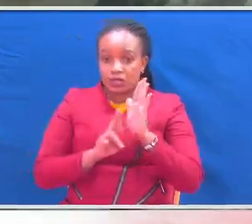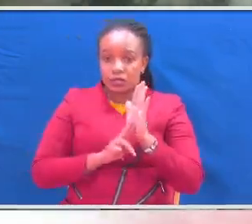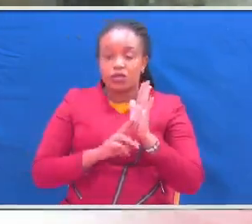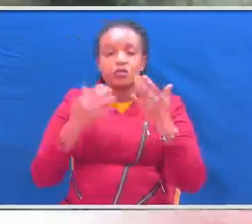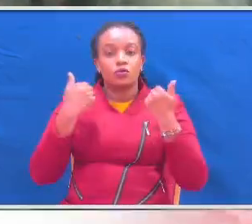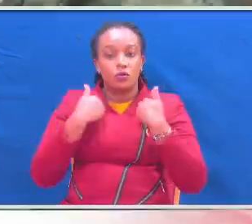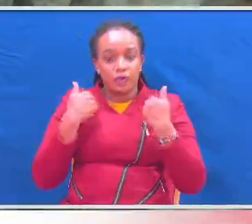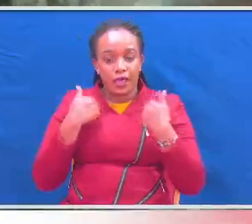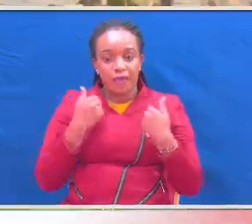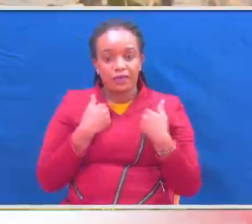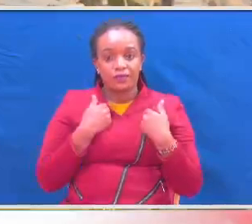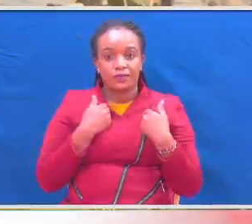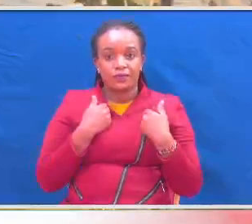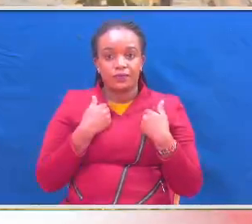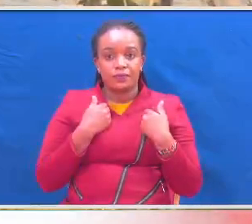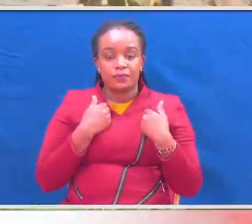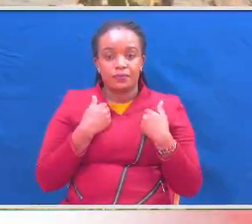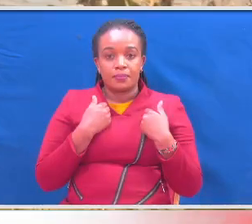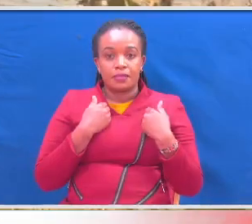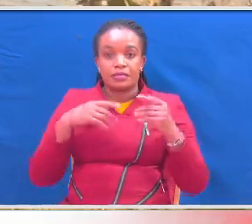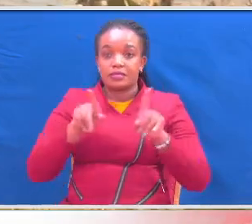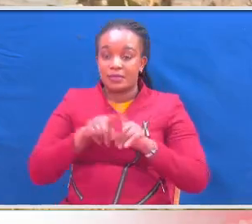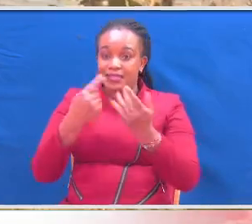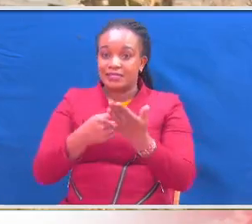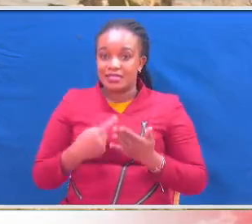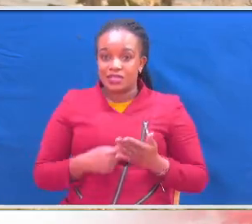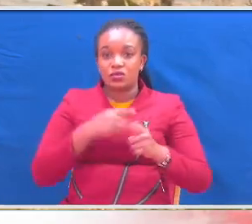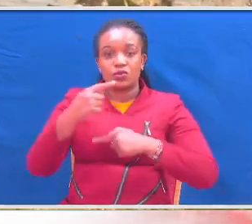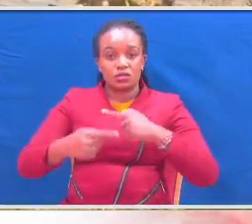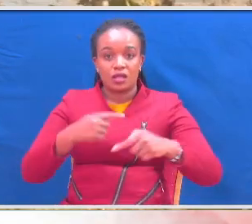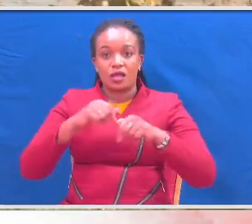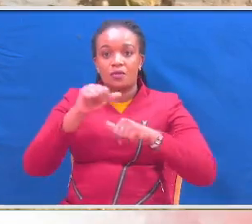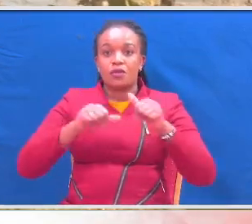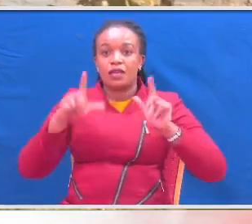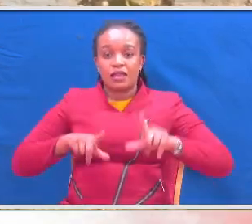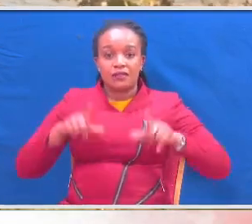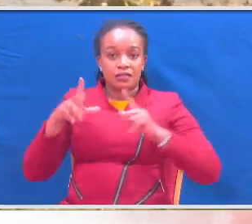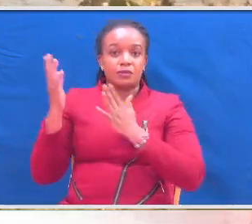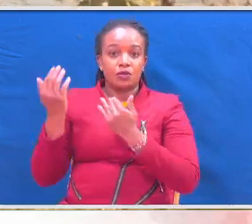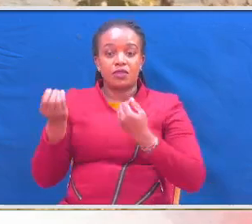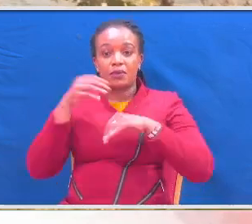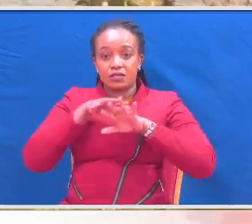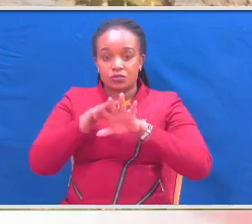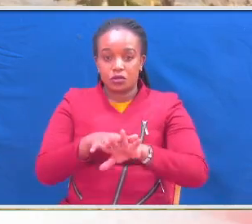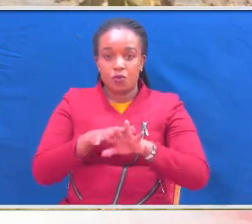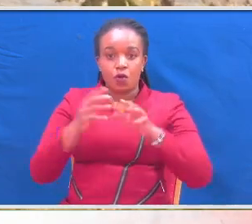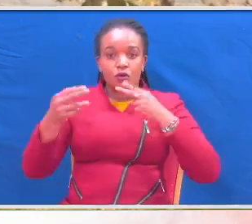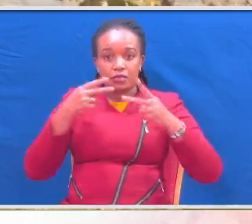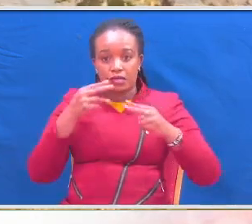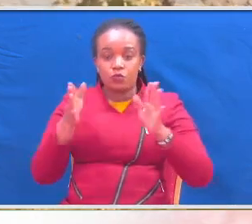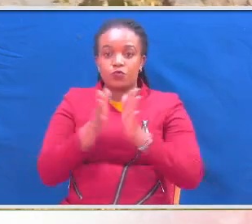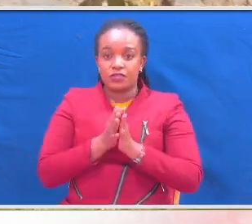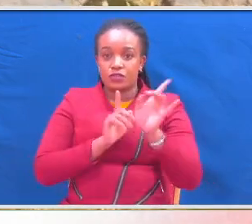playground in the hotel industry. As the debate continues on the life expectancy of the mainstream hotel industry against niche